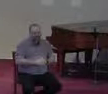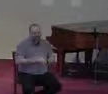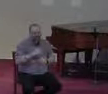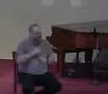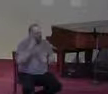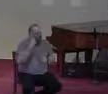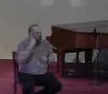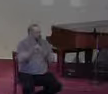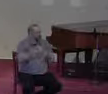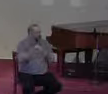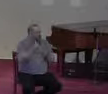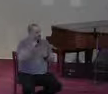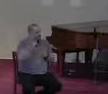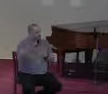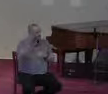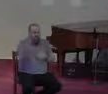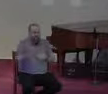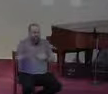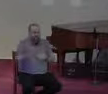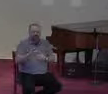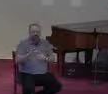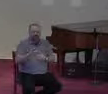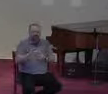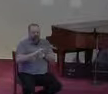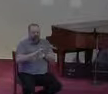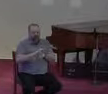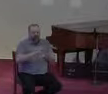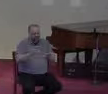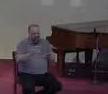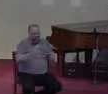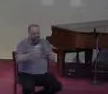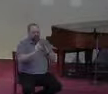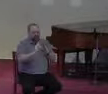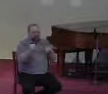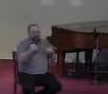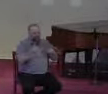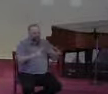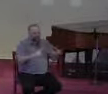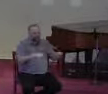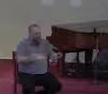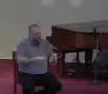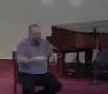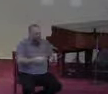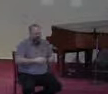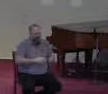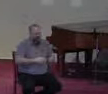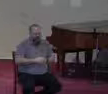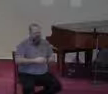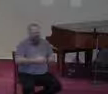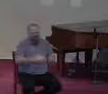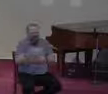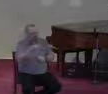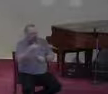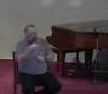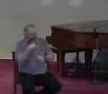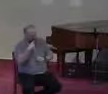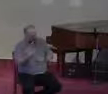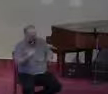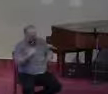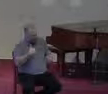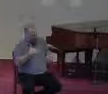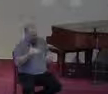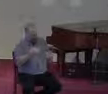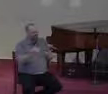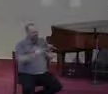I heard last week a pastor of a church that was doing a conference that we went to. He said, I just try to do